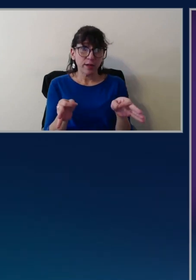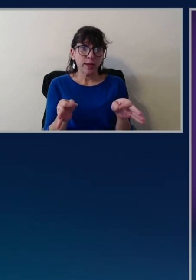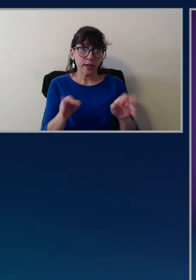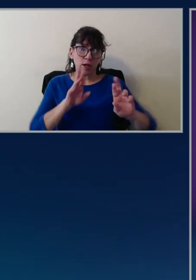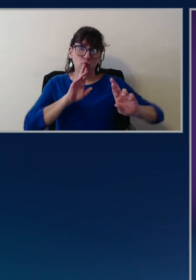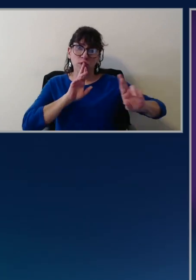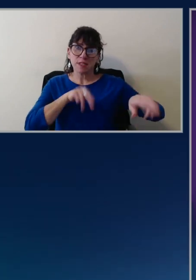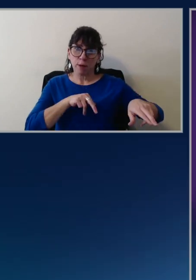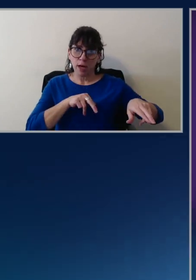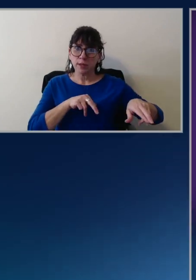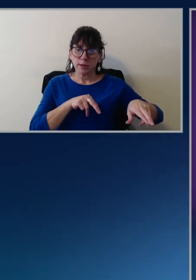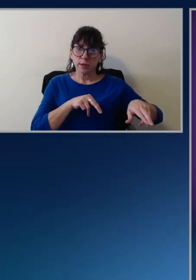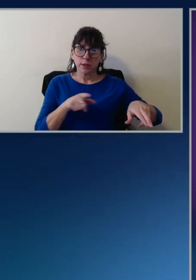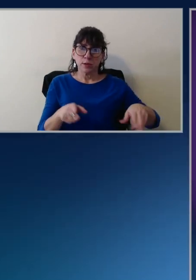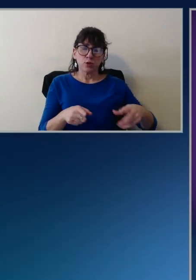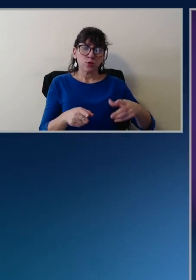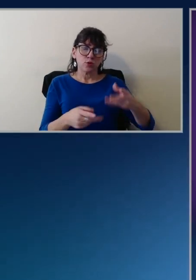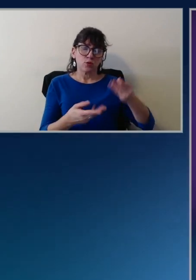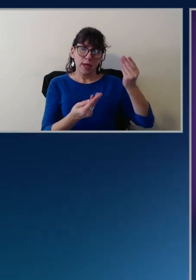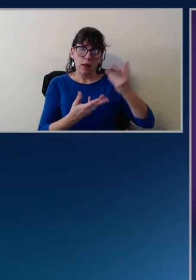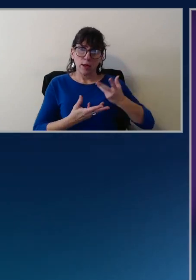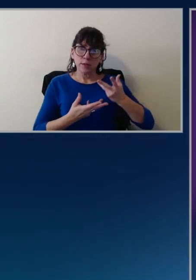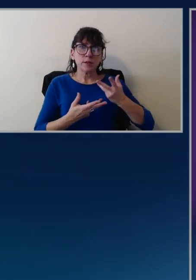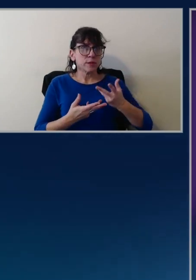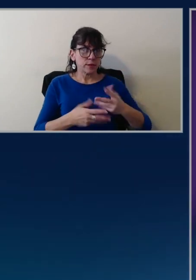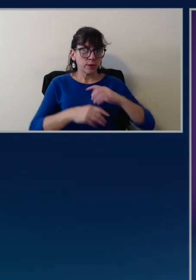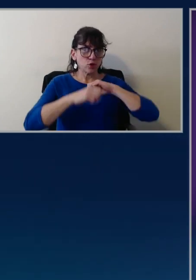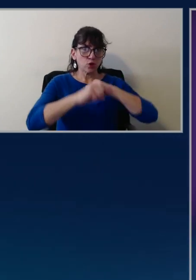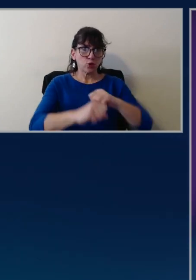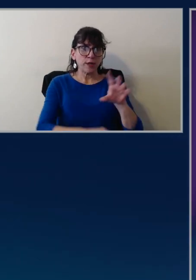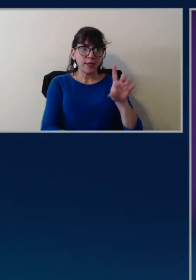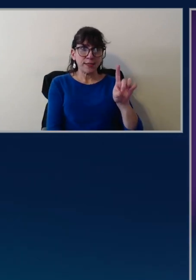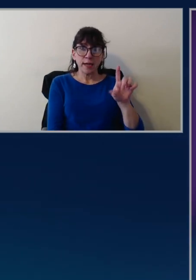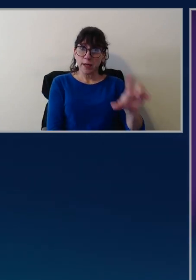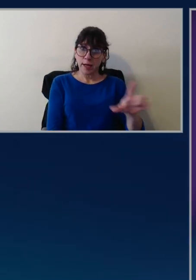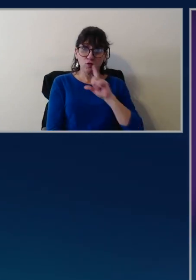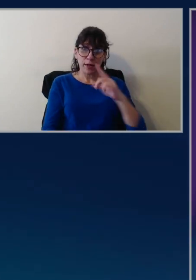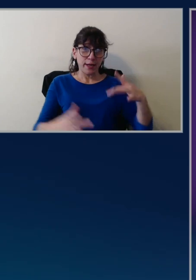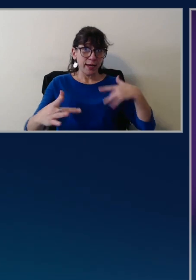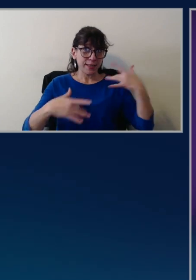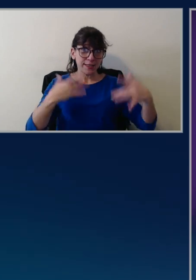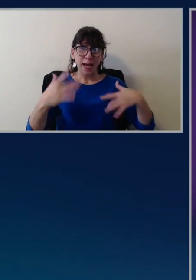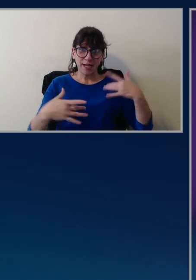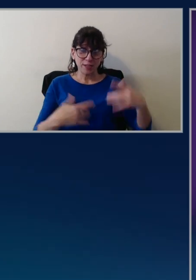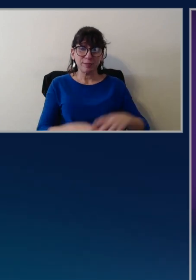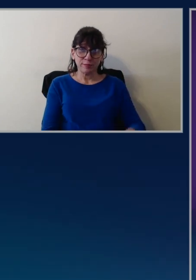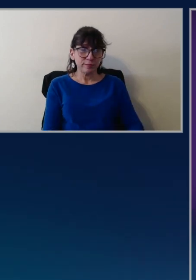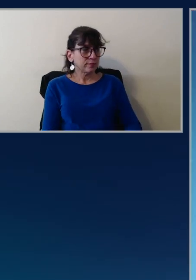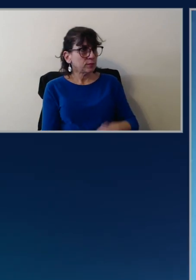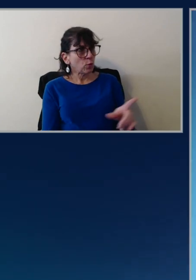response, able to tell us about the security data lake, which was pretty exciting. So